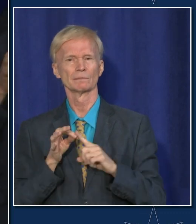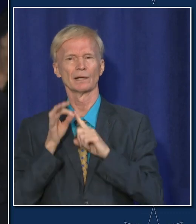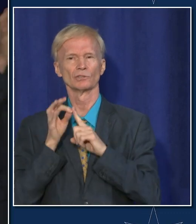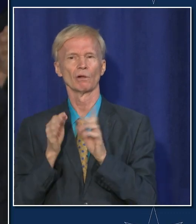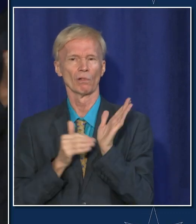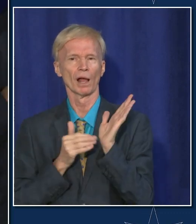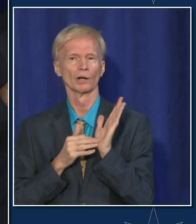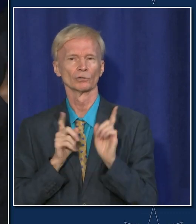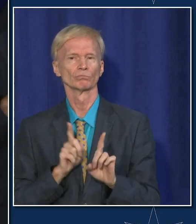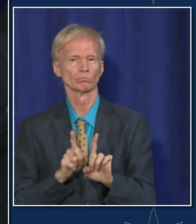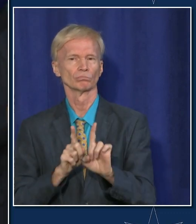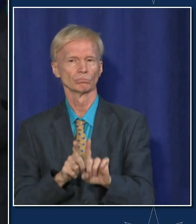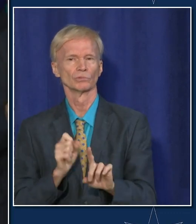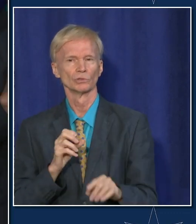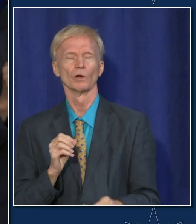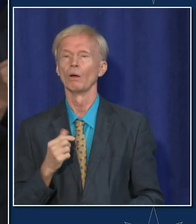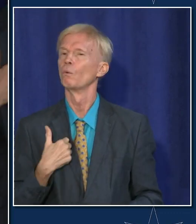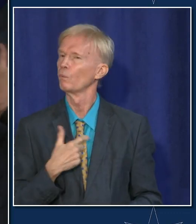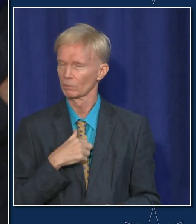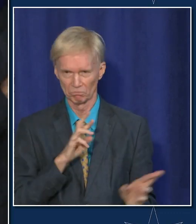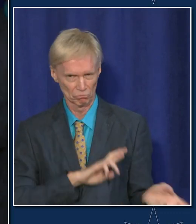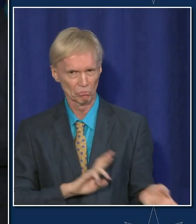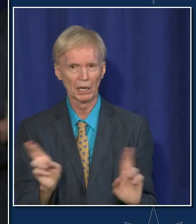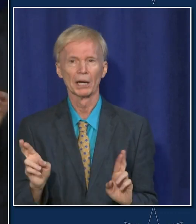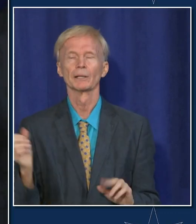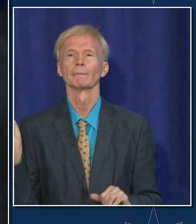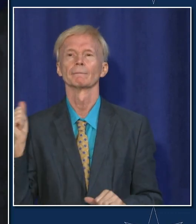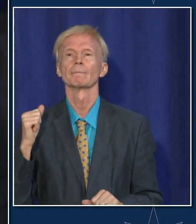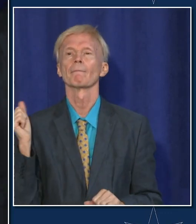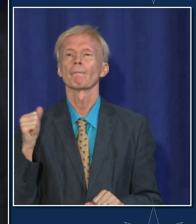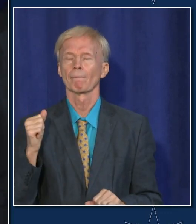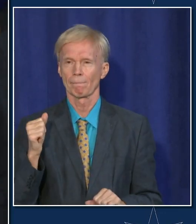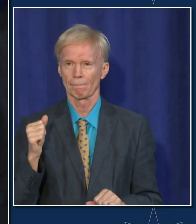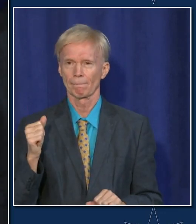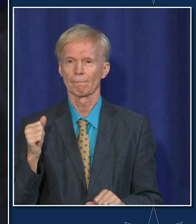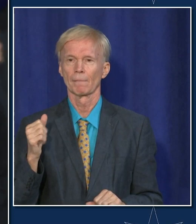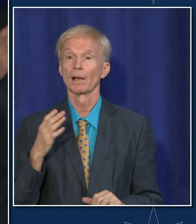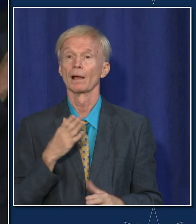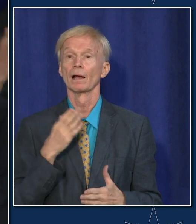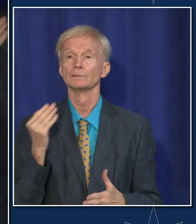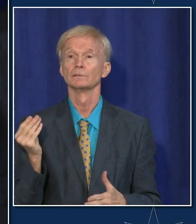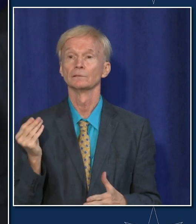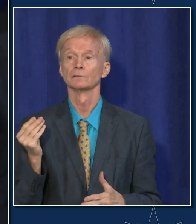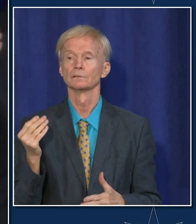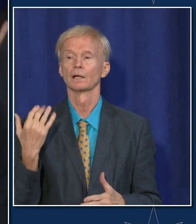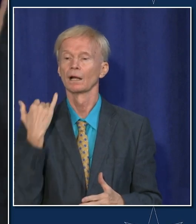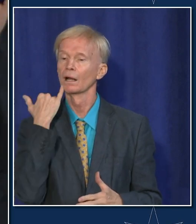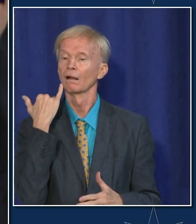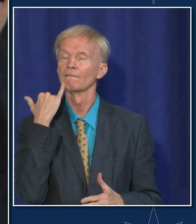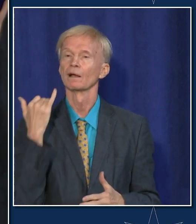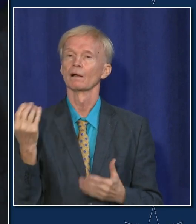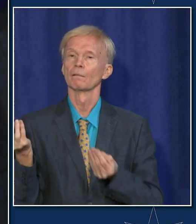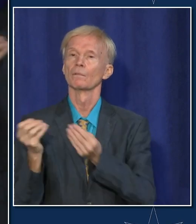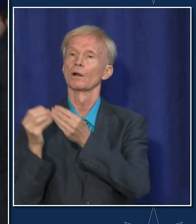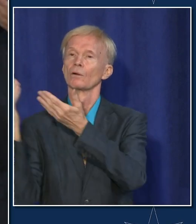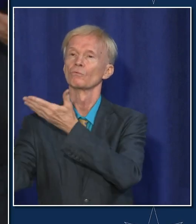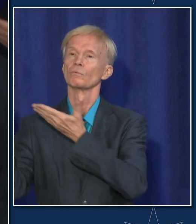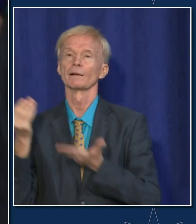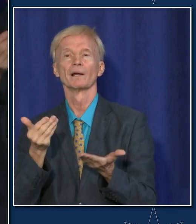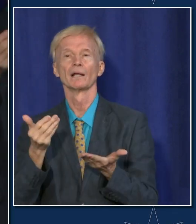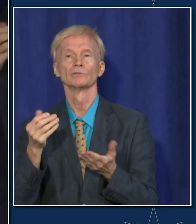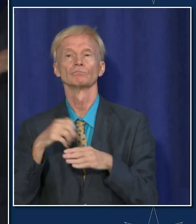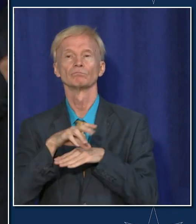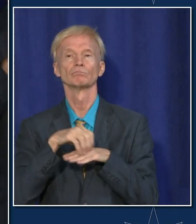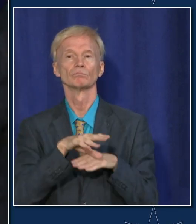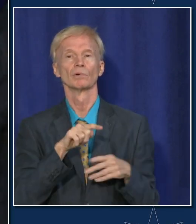so we certainly are ready with that. And even, if there are recommendations for other boosters